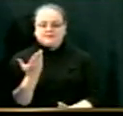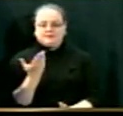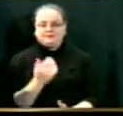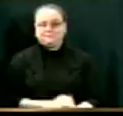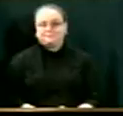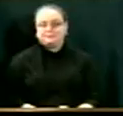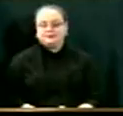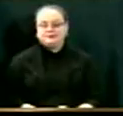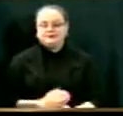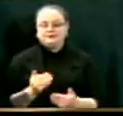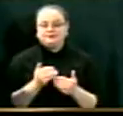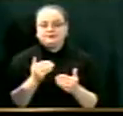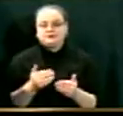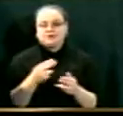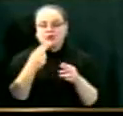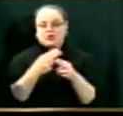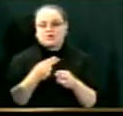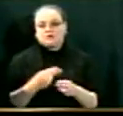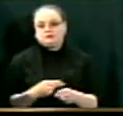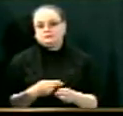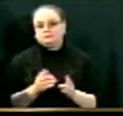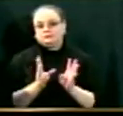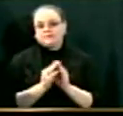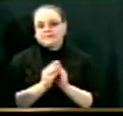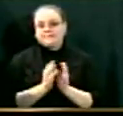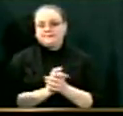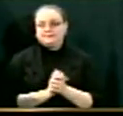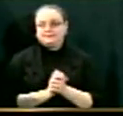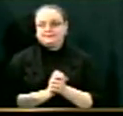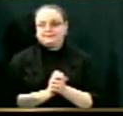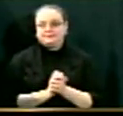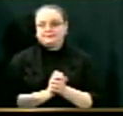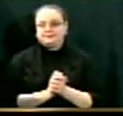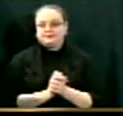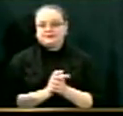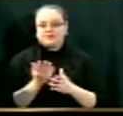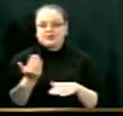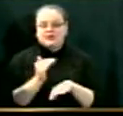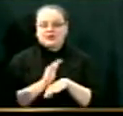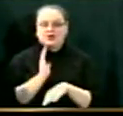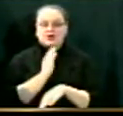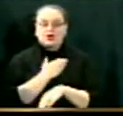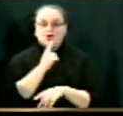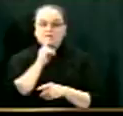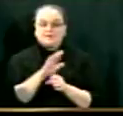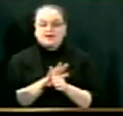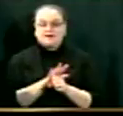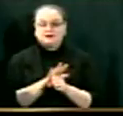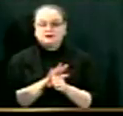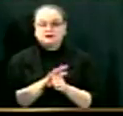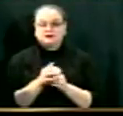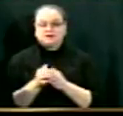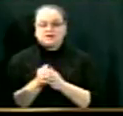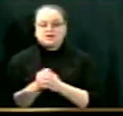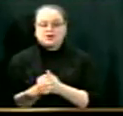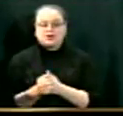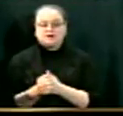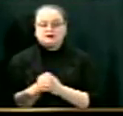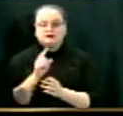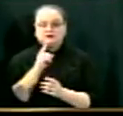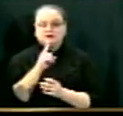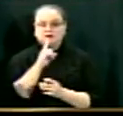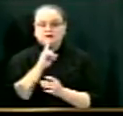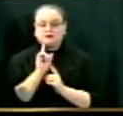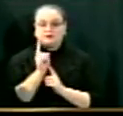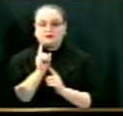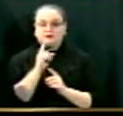9, we'll go ahead and call this meeting to order. And tonight our pledge is led, and the moment of silence is led